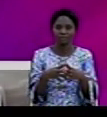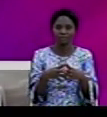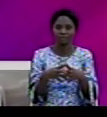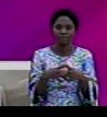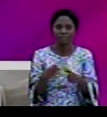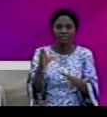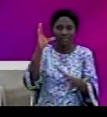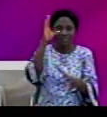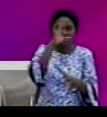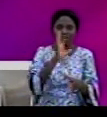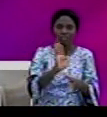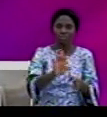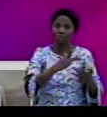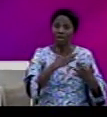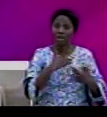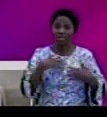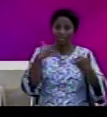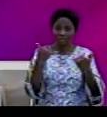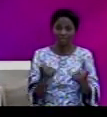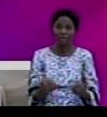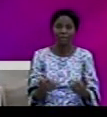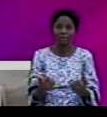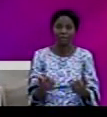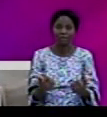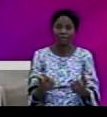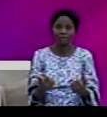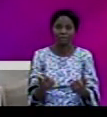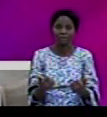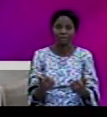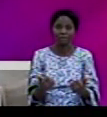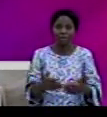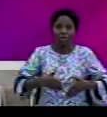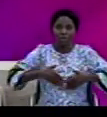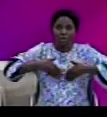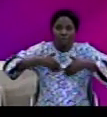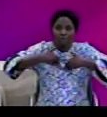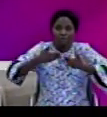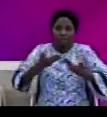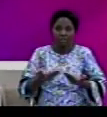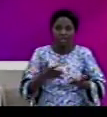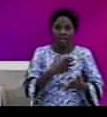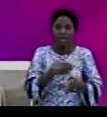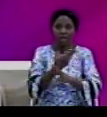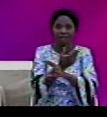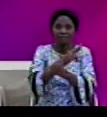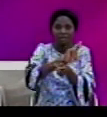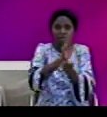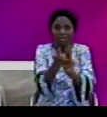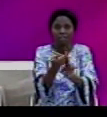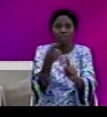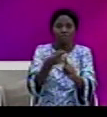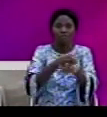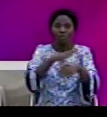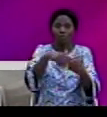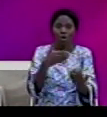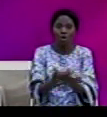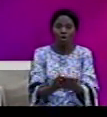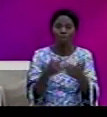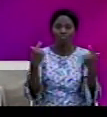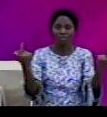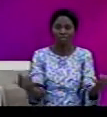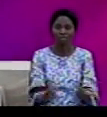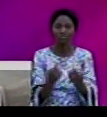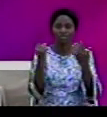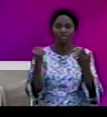Search your heart now. Confess and repent from all sins.